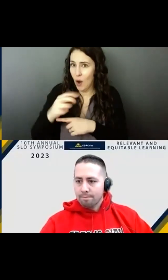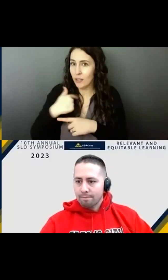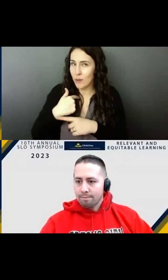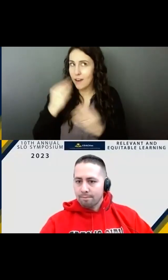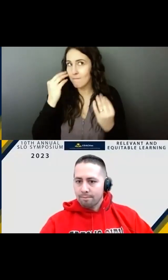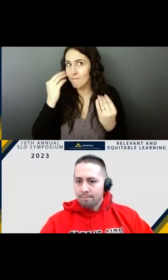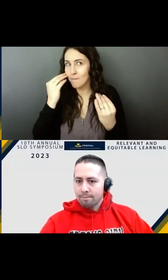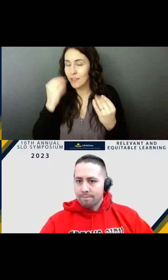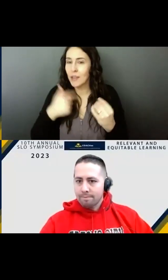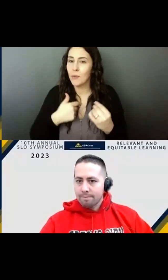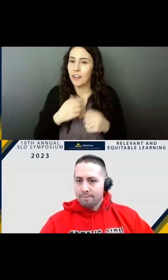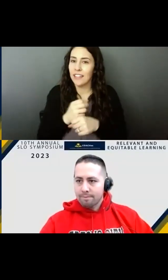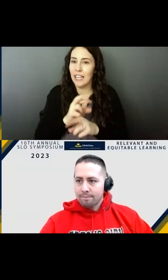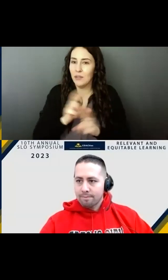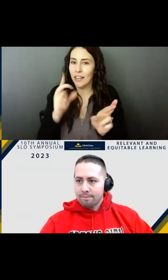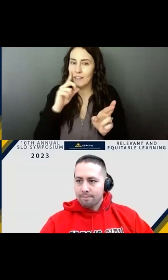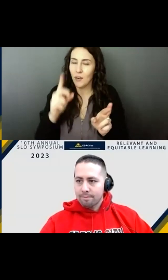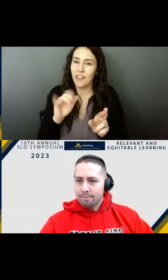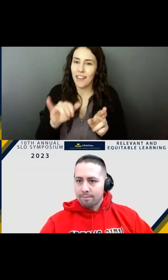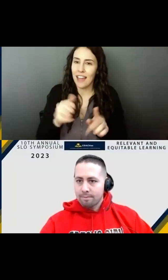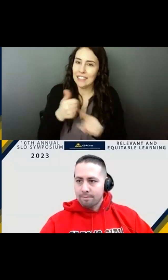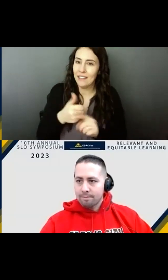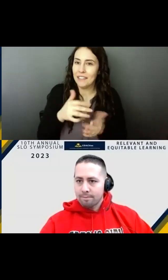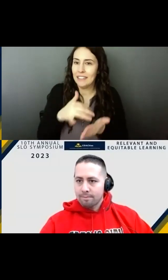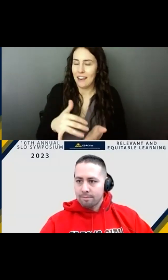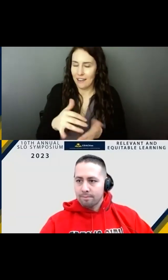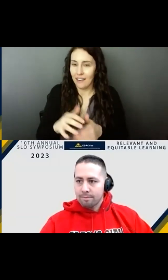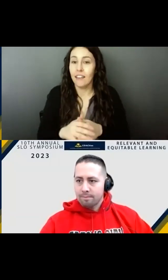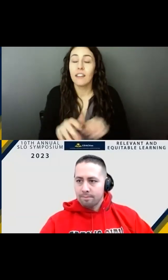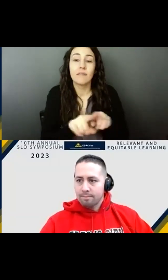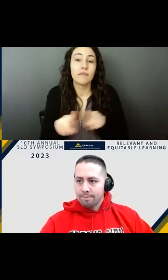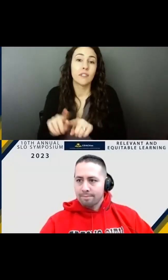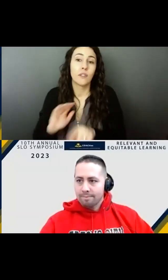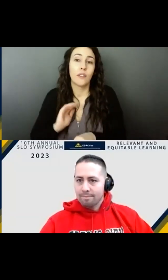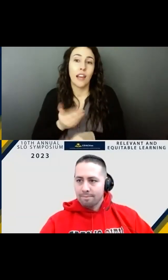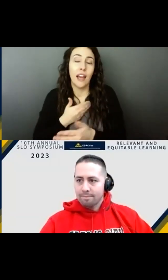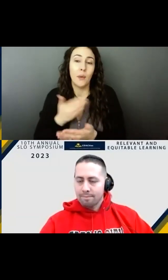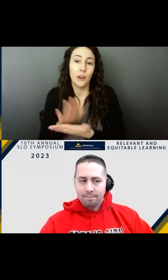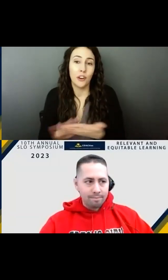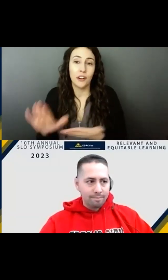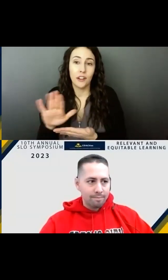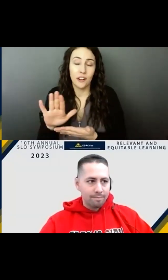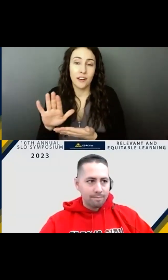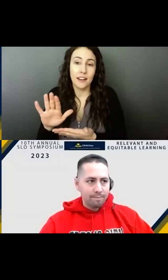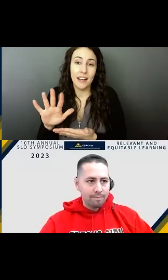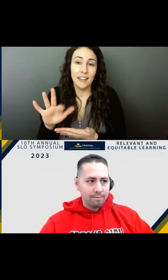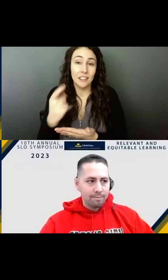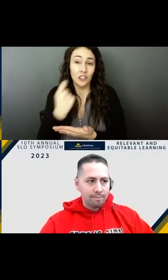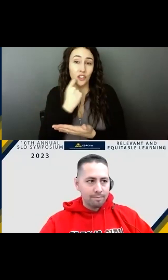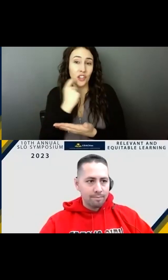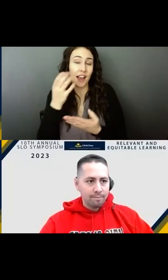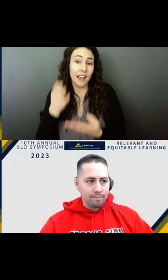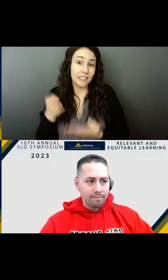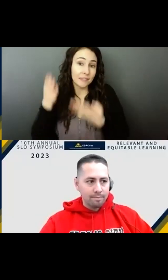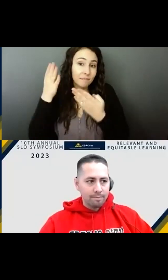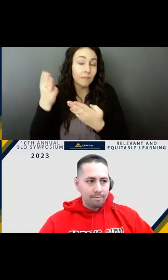that self-study, as I do lots with that. And we're also, our campus has also just proposed